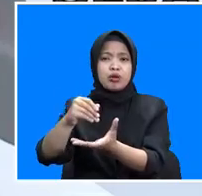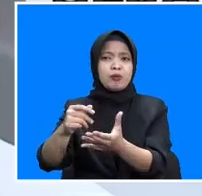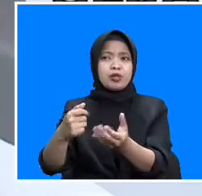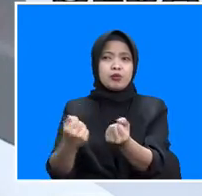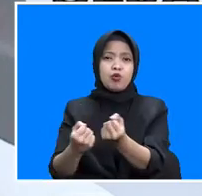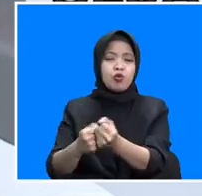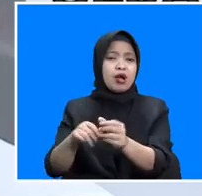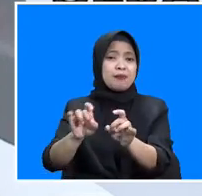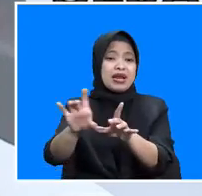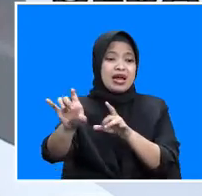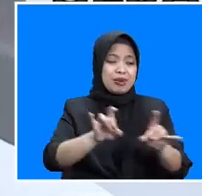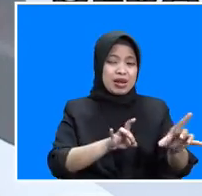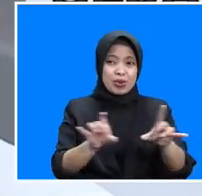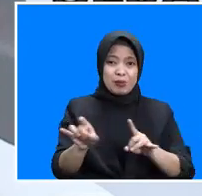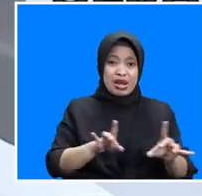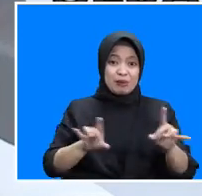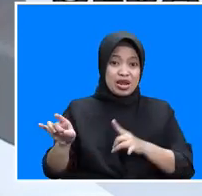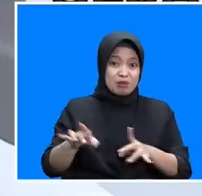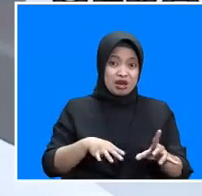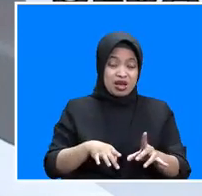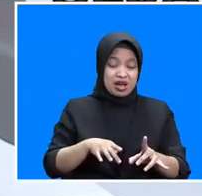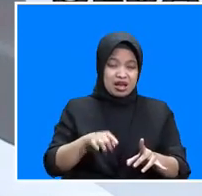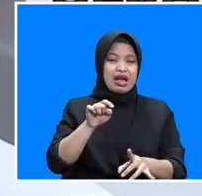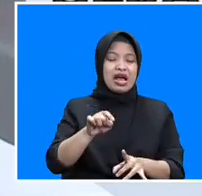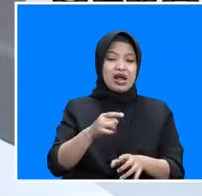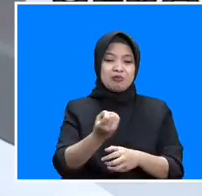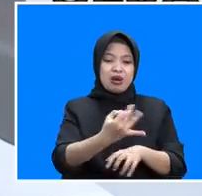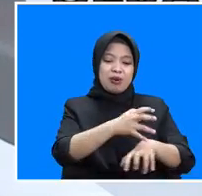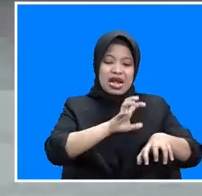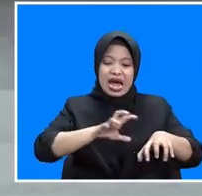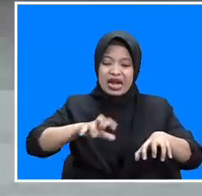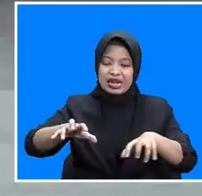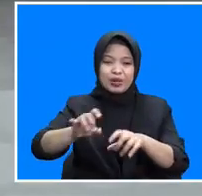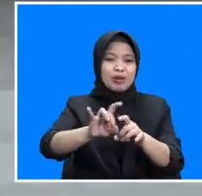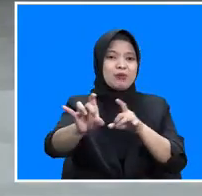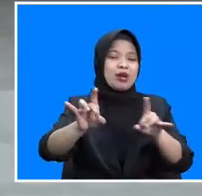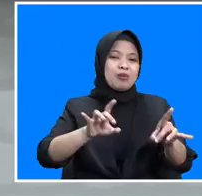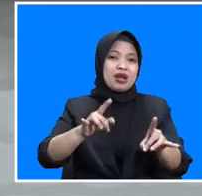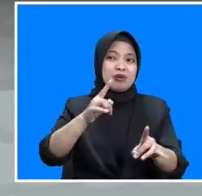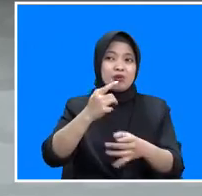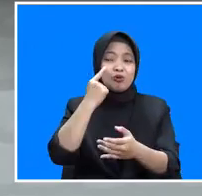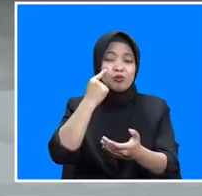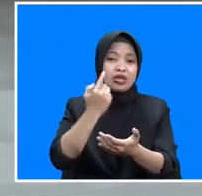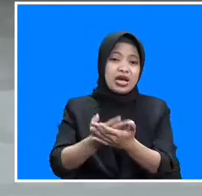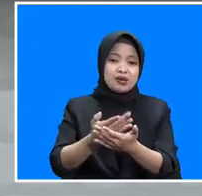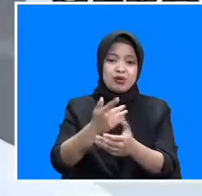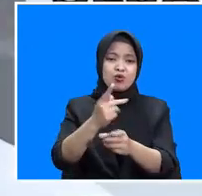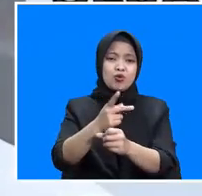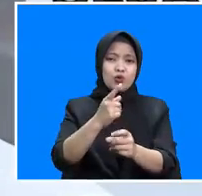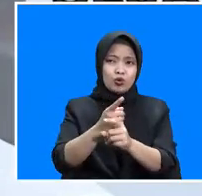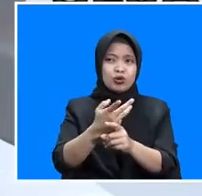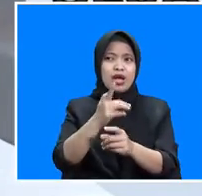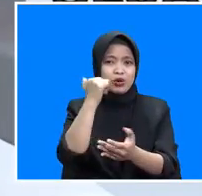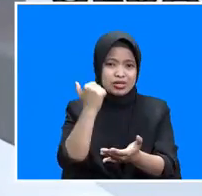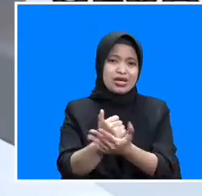realistic with our expectations that we place on teachers as well.